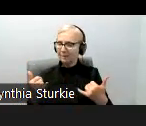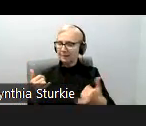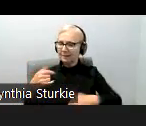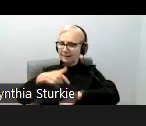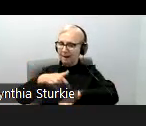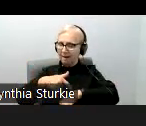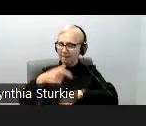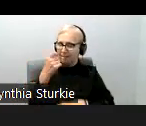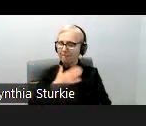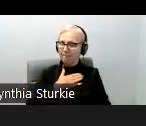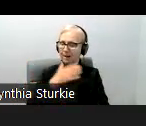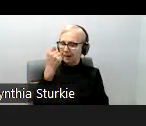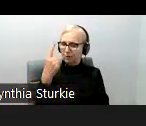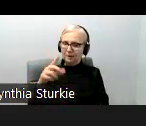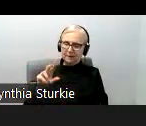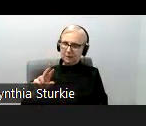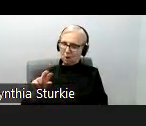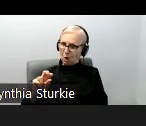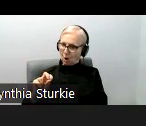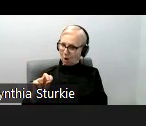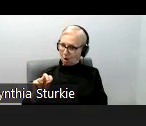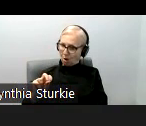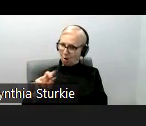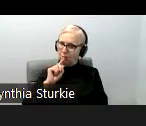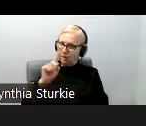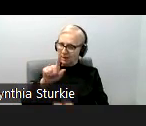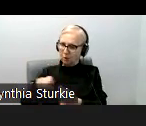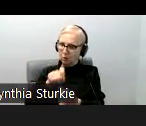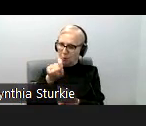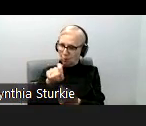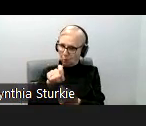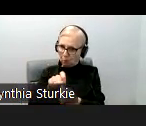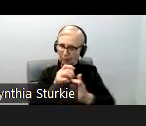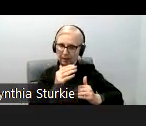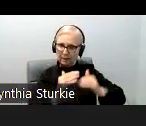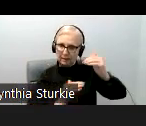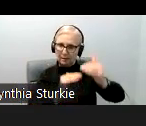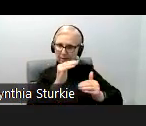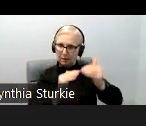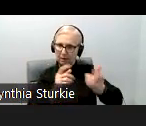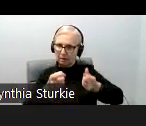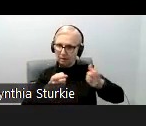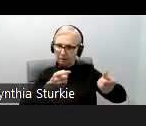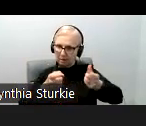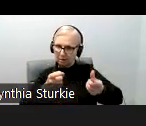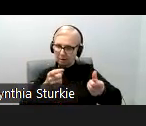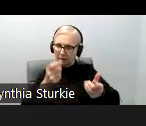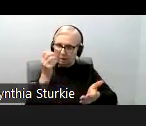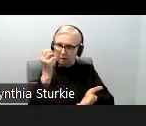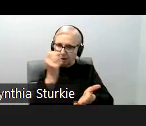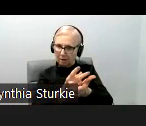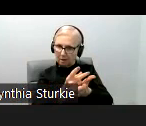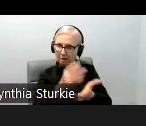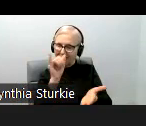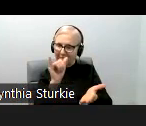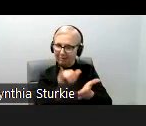understanding would be no. This is really specifically built as the like a regulatory endorsement on that